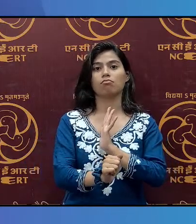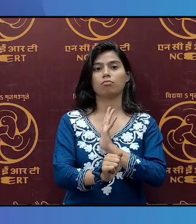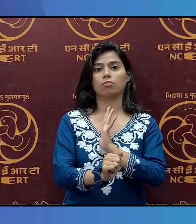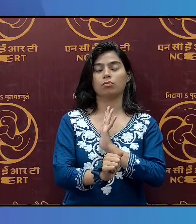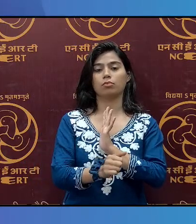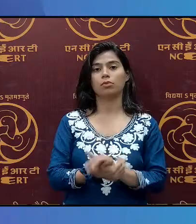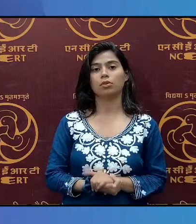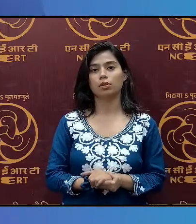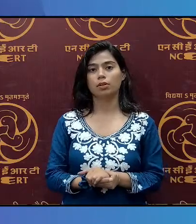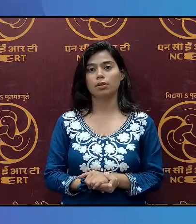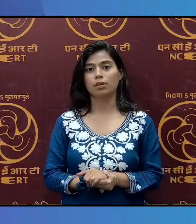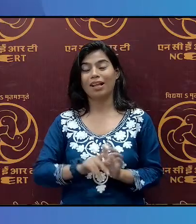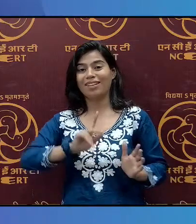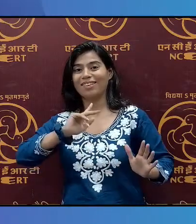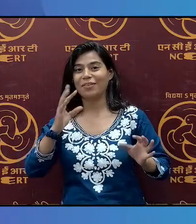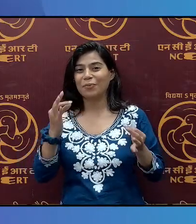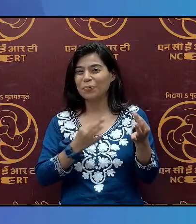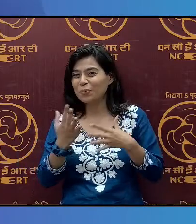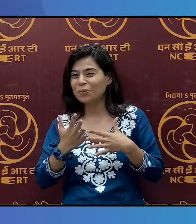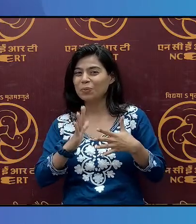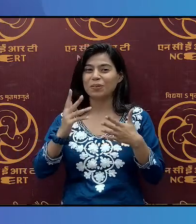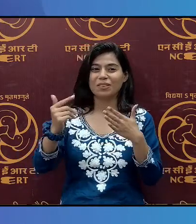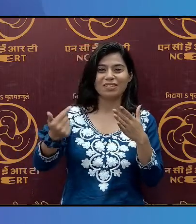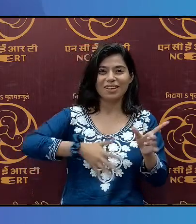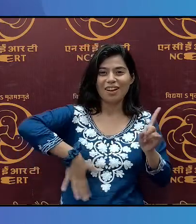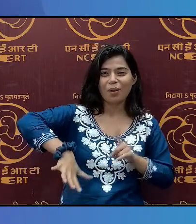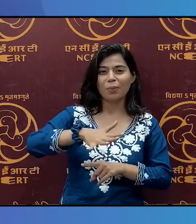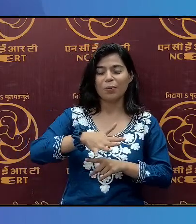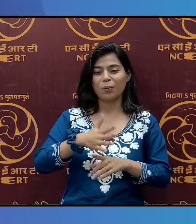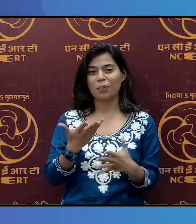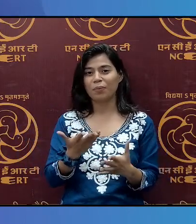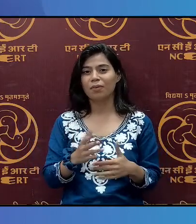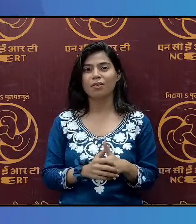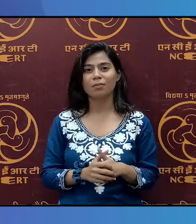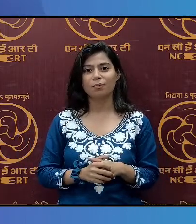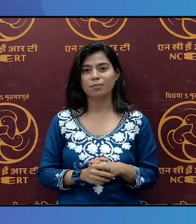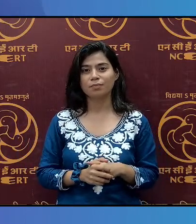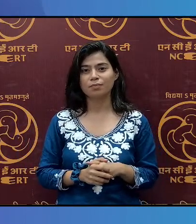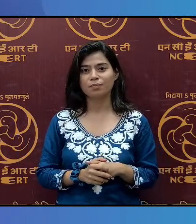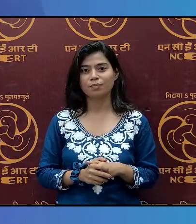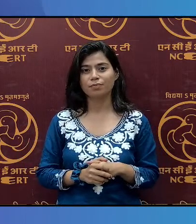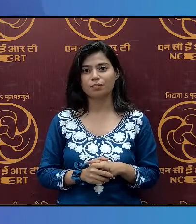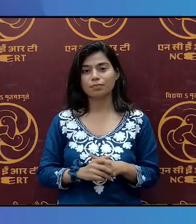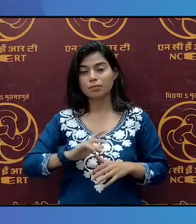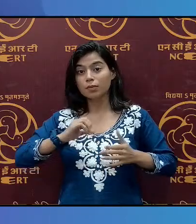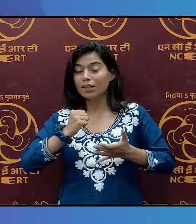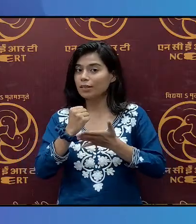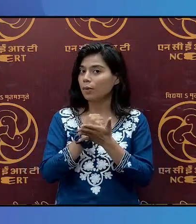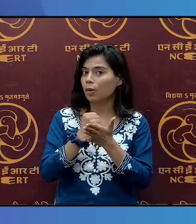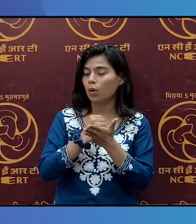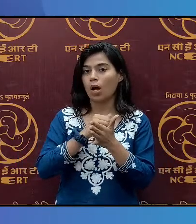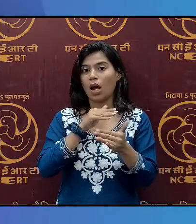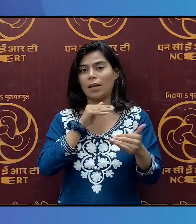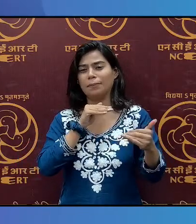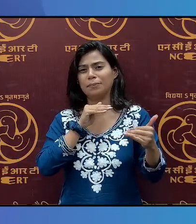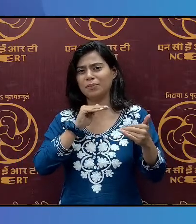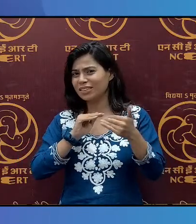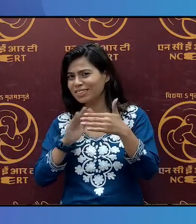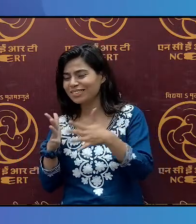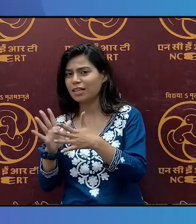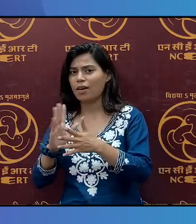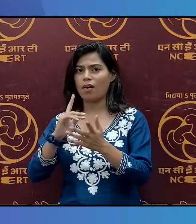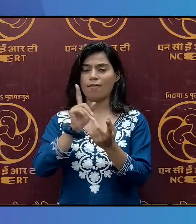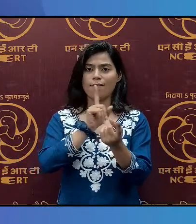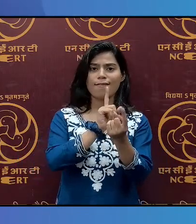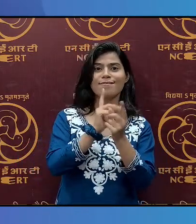the emerging trends that is happening around him, her or her, and then try to meet those challenges and